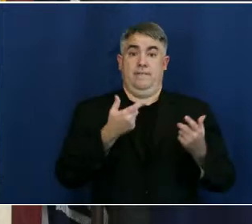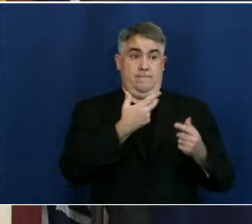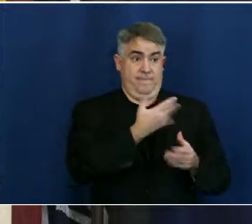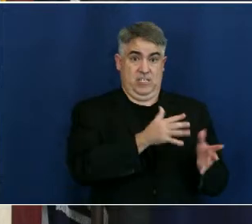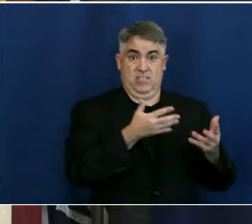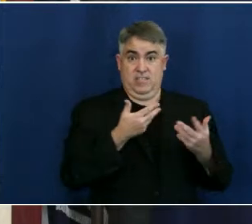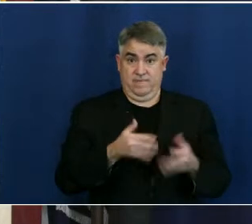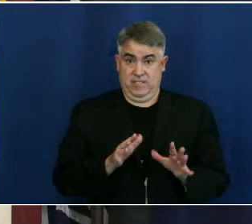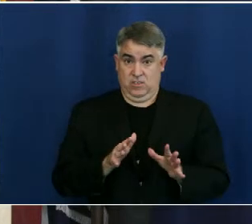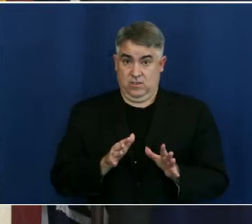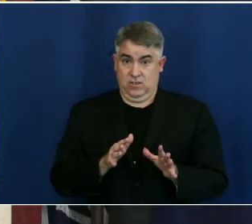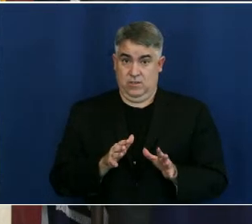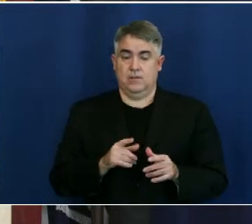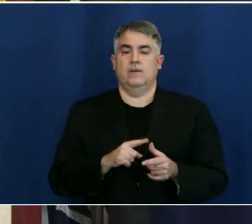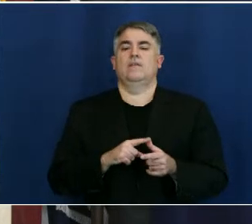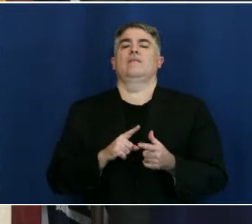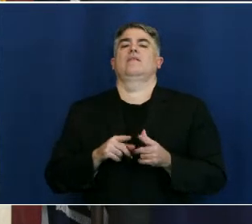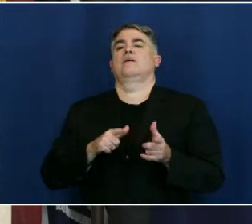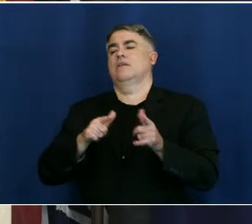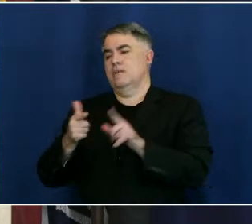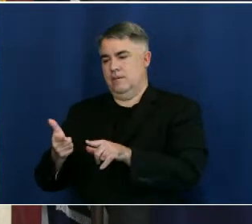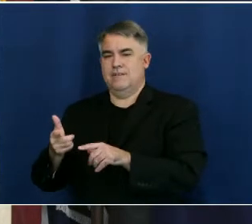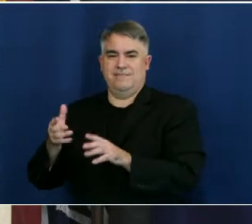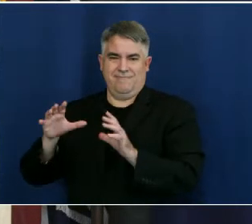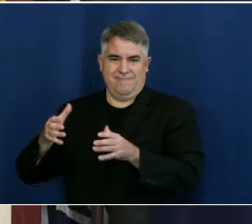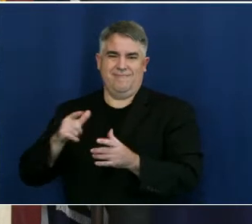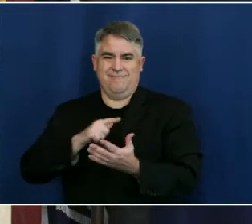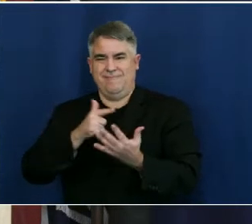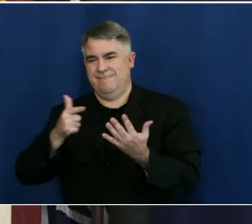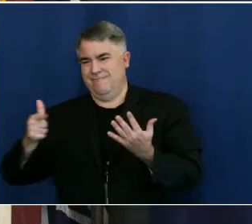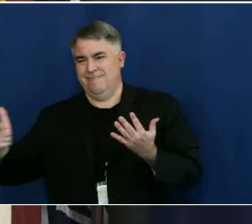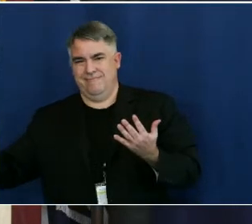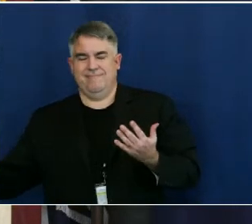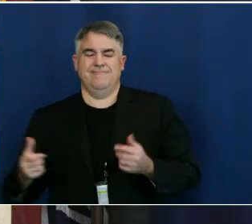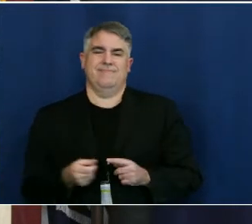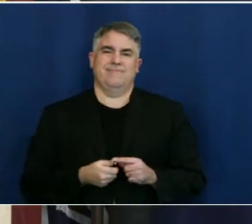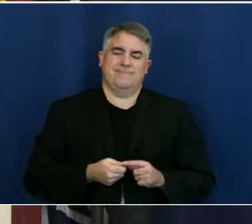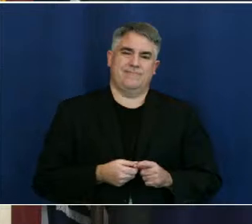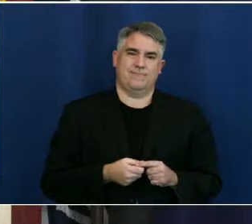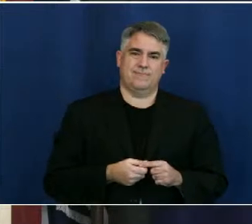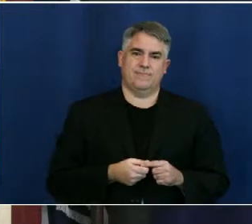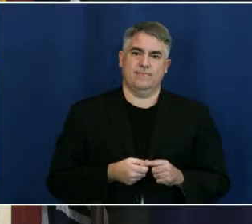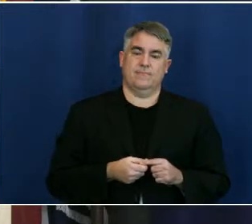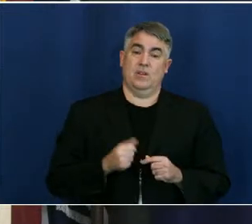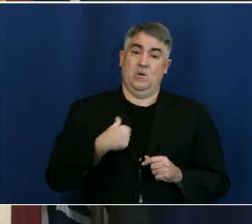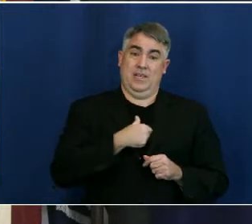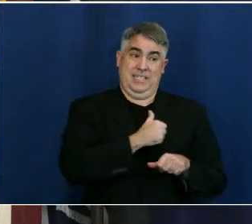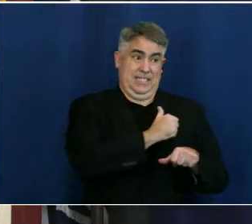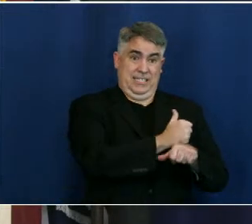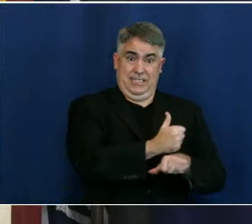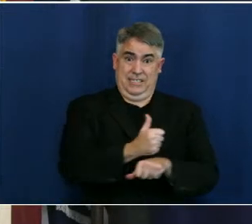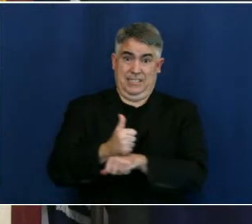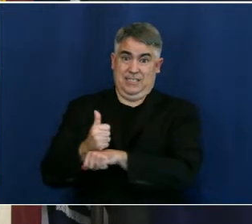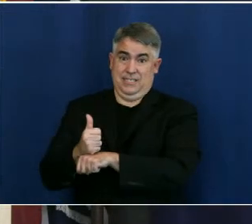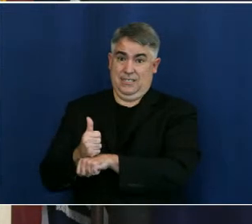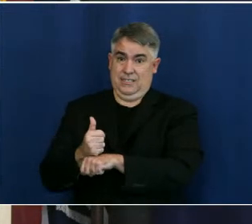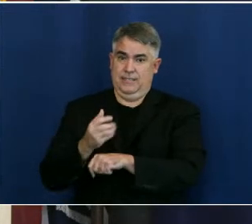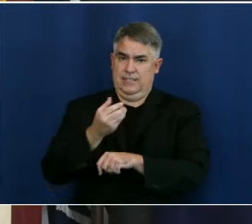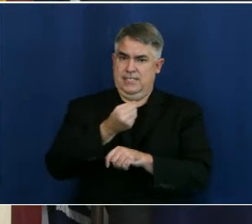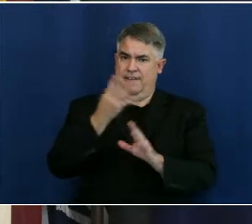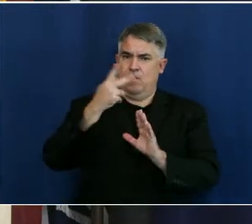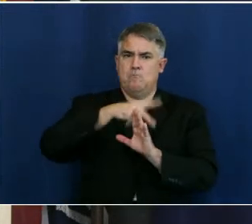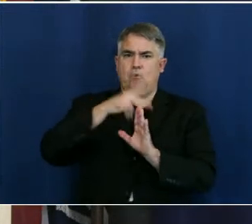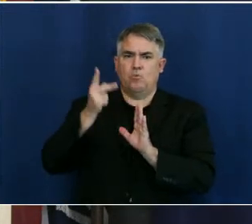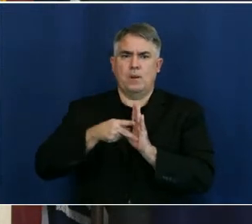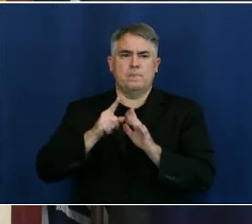populations, we think that those numbers will start right-sizing. But we have been working on a number of programs that are designed to use our community